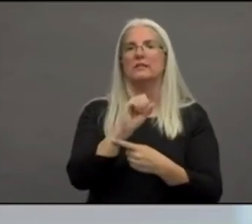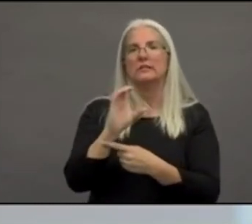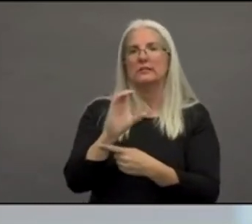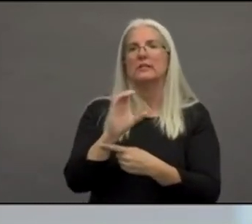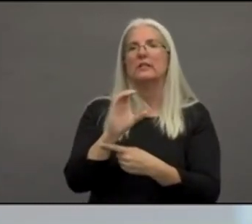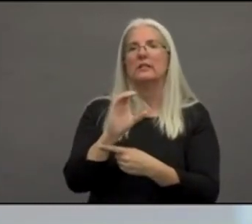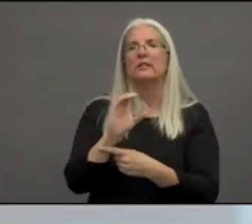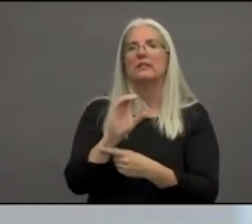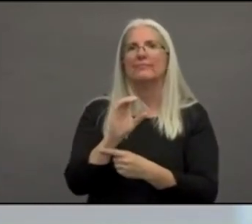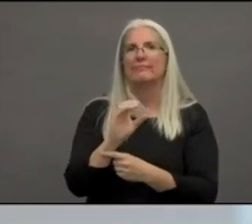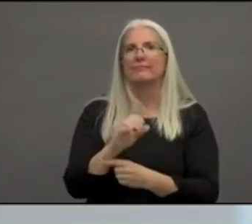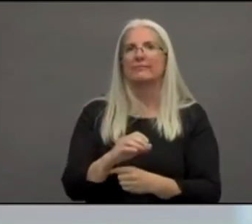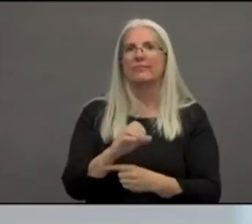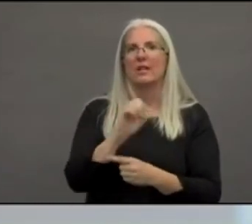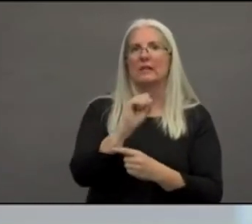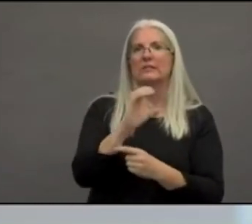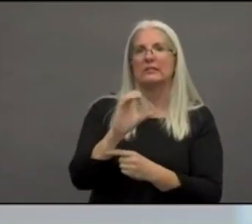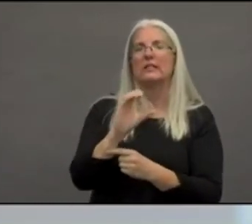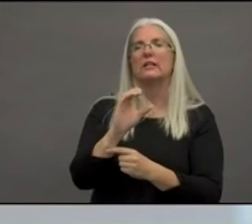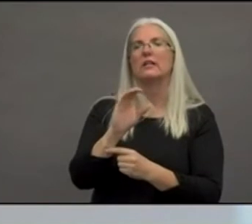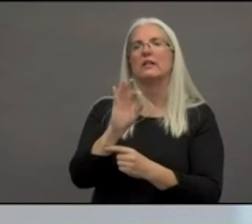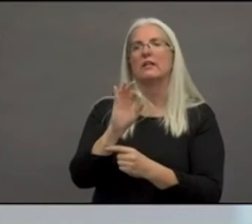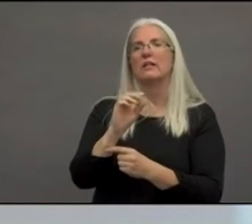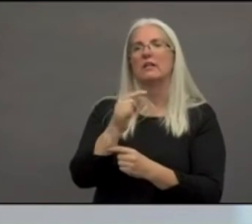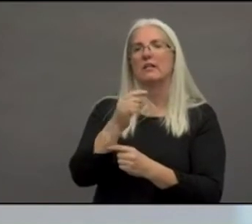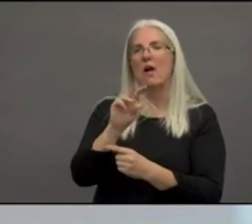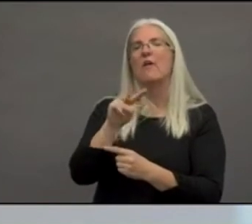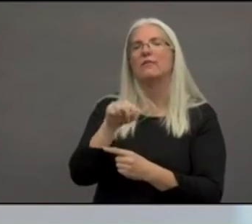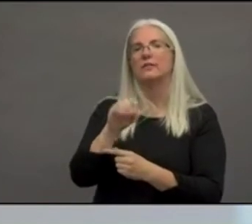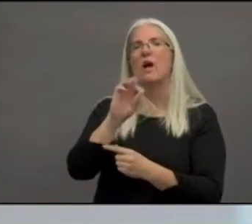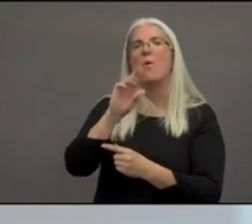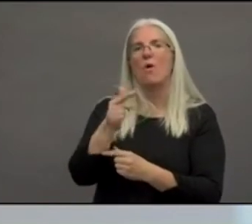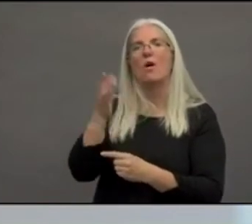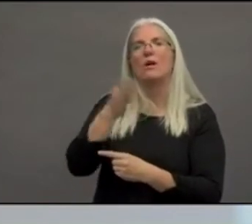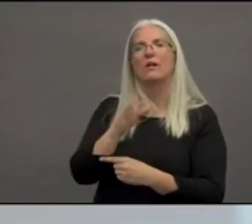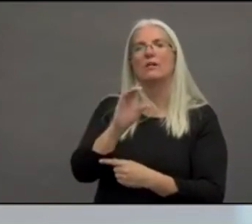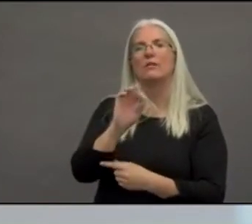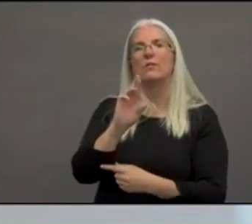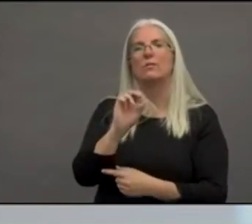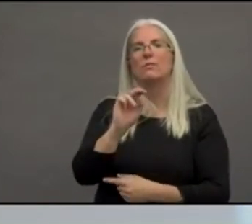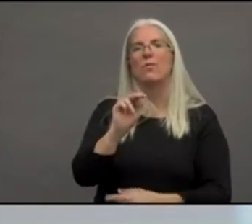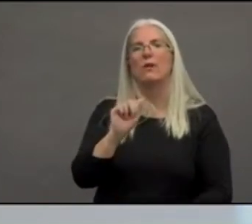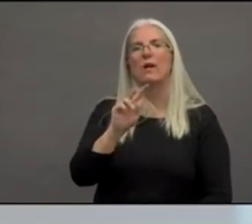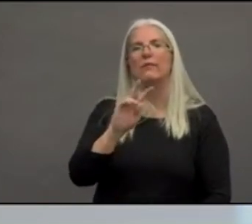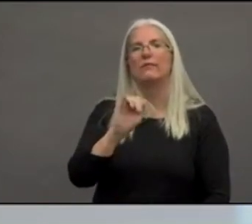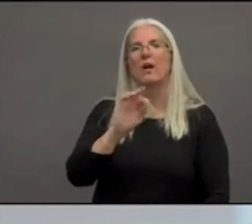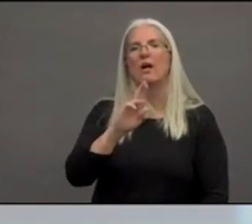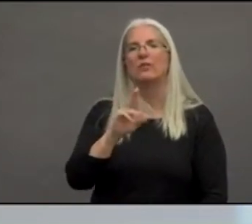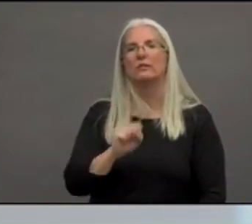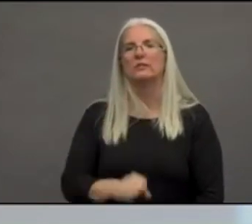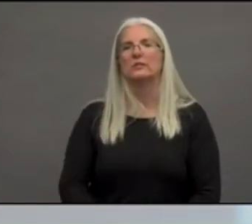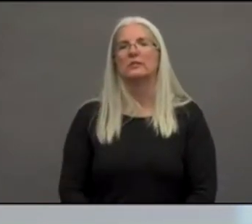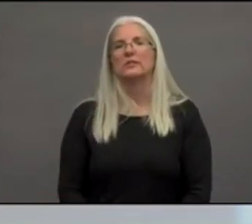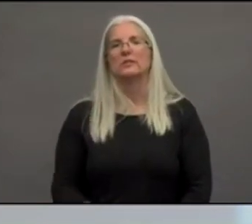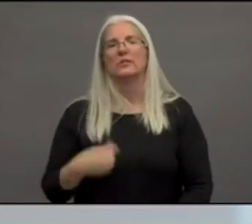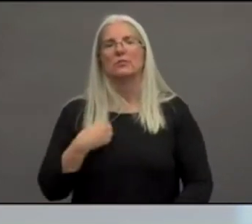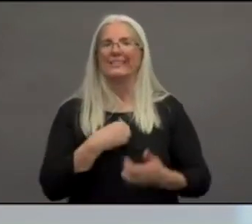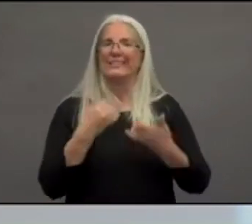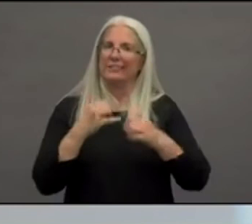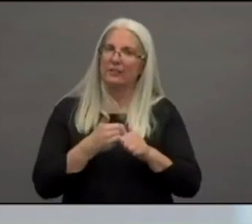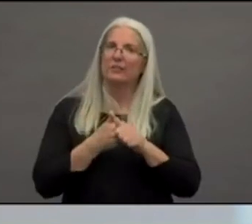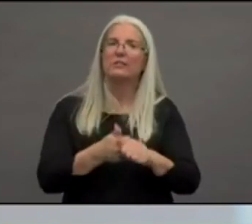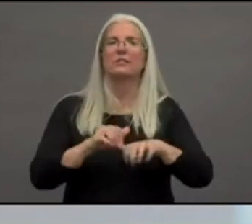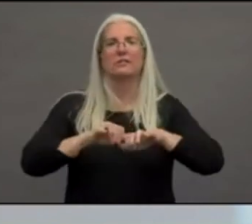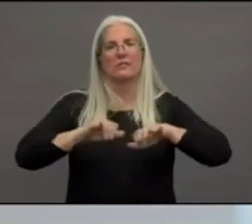sccgov.org/coronavirus. Remember, we are still sheltering in place throughout the weekend and practicing social distancing